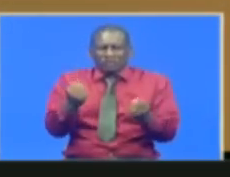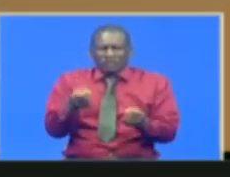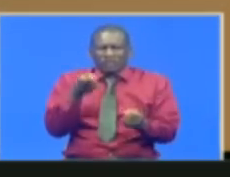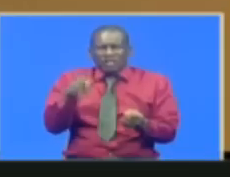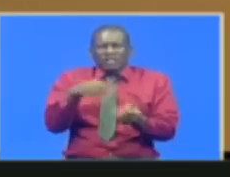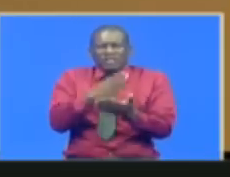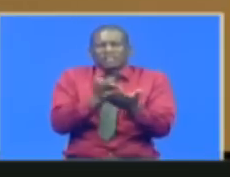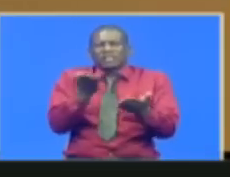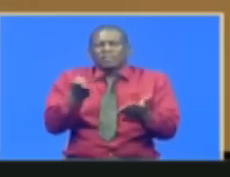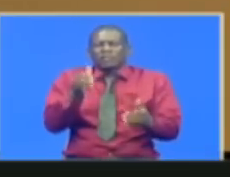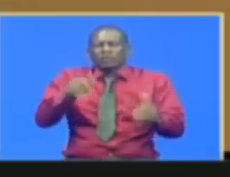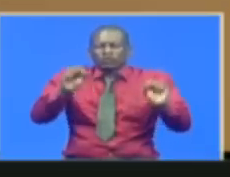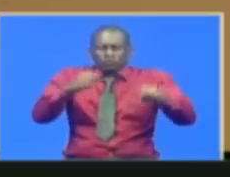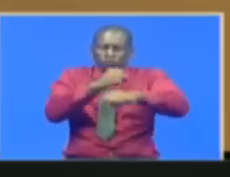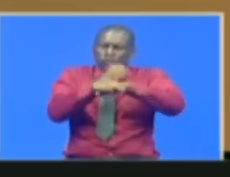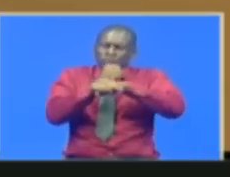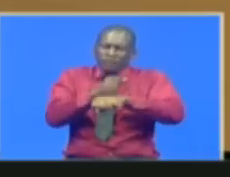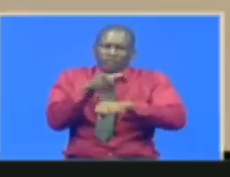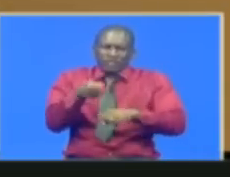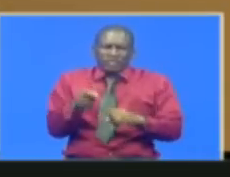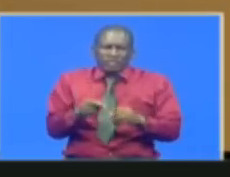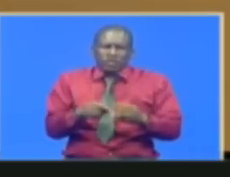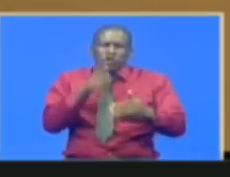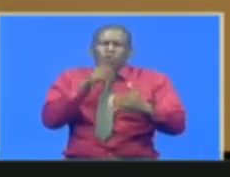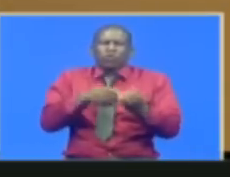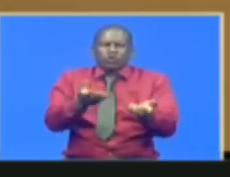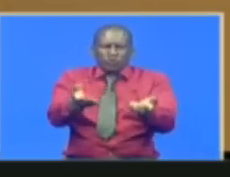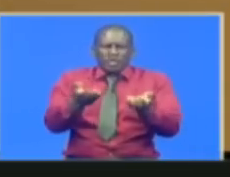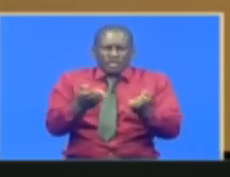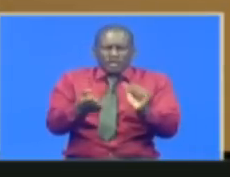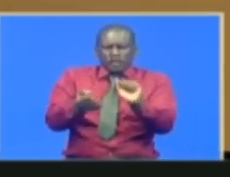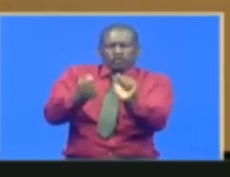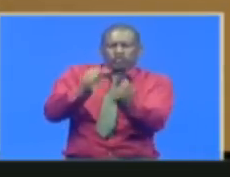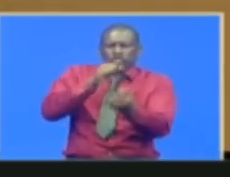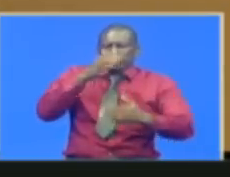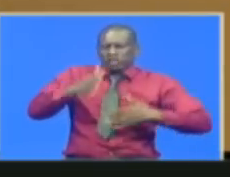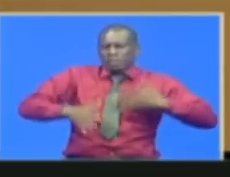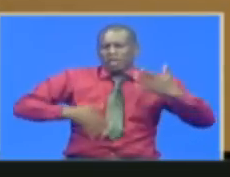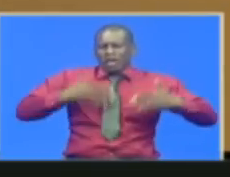preventable. All what we need is to change our behavior.